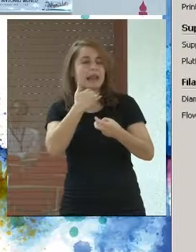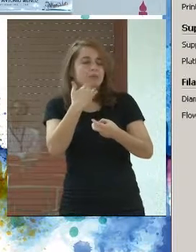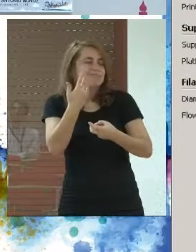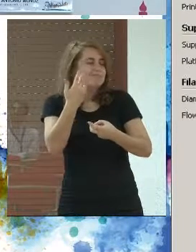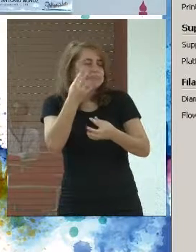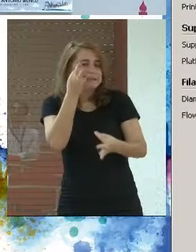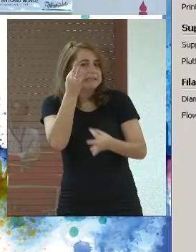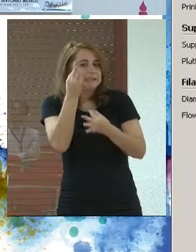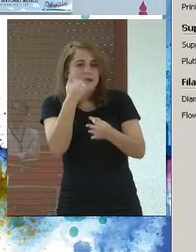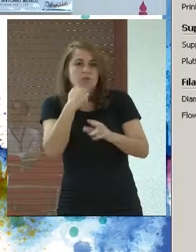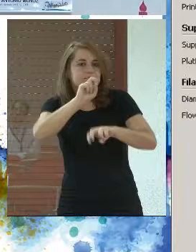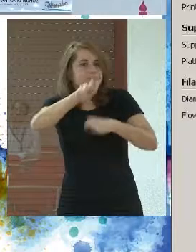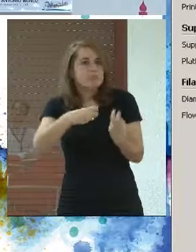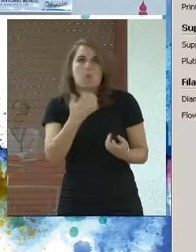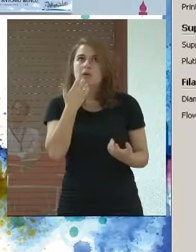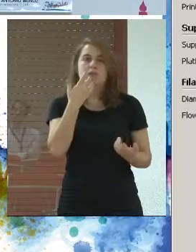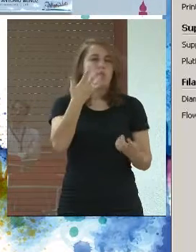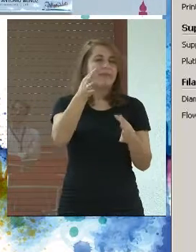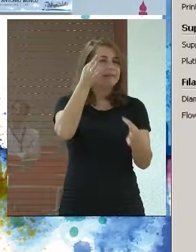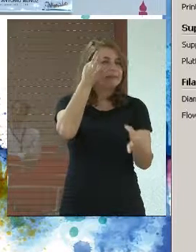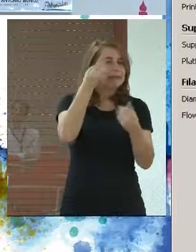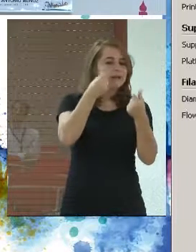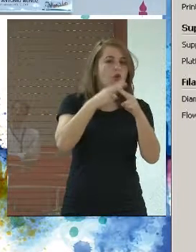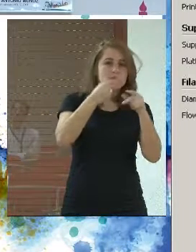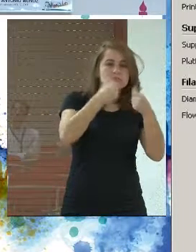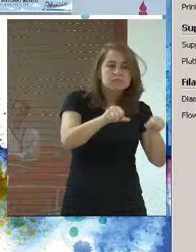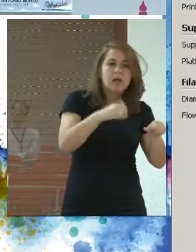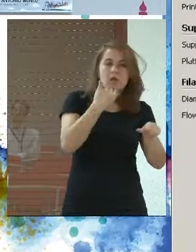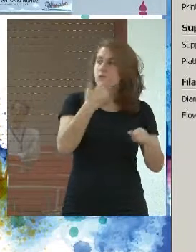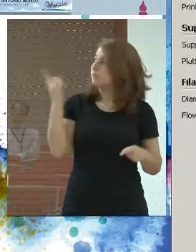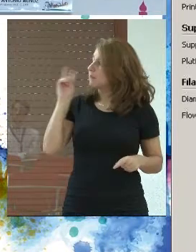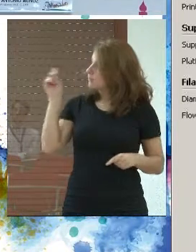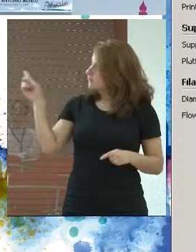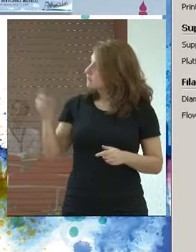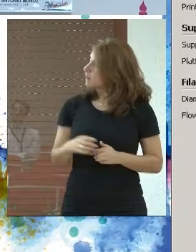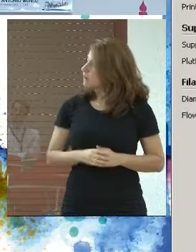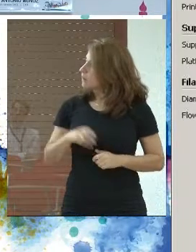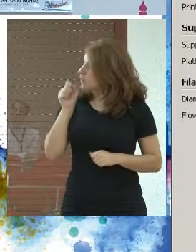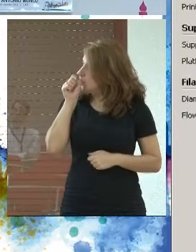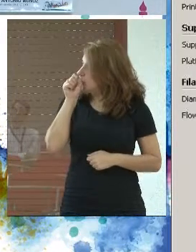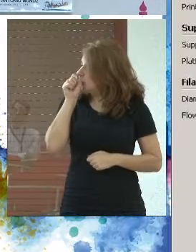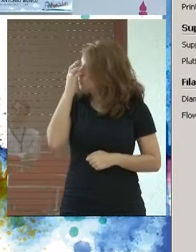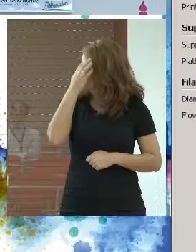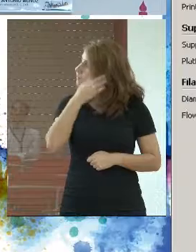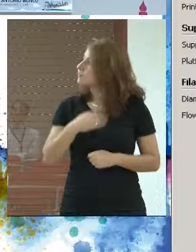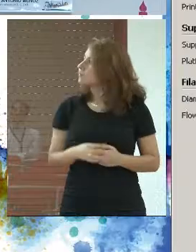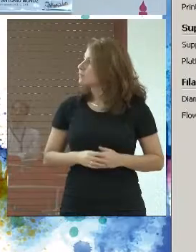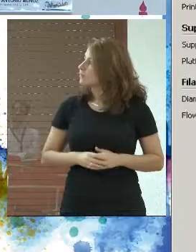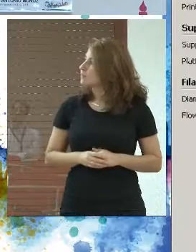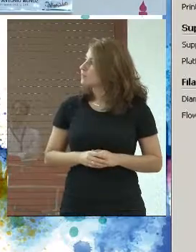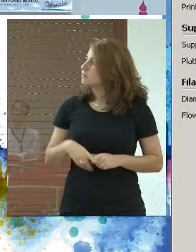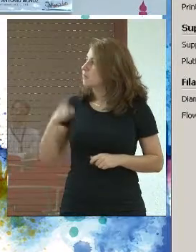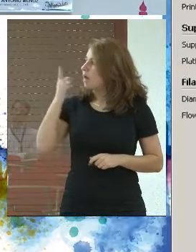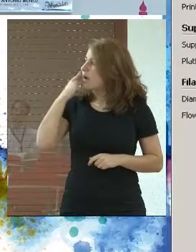even introduce some minimum modifications, for example, some details in the labeling that I've